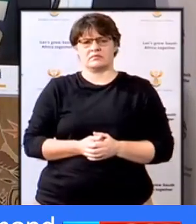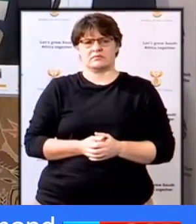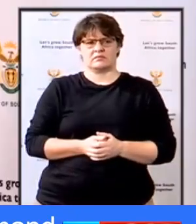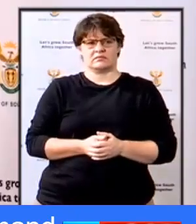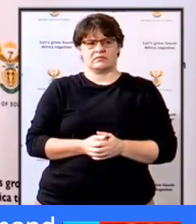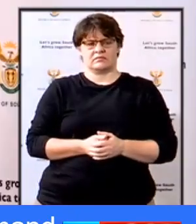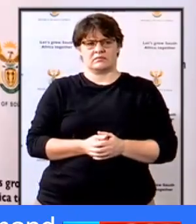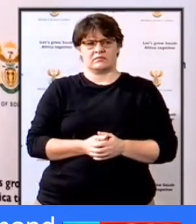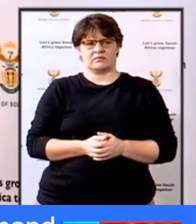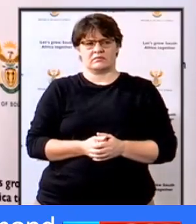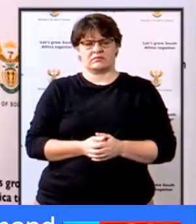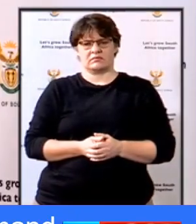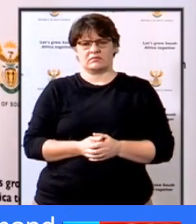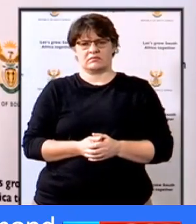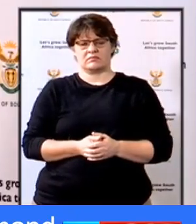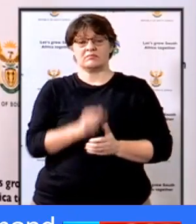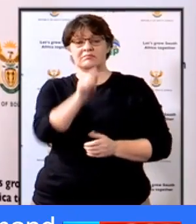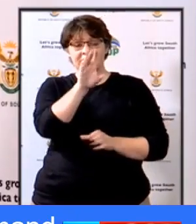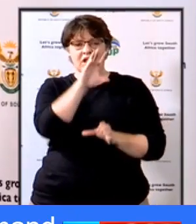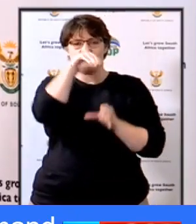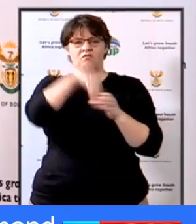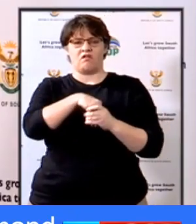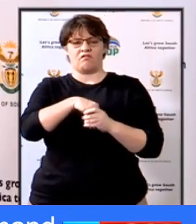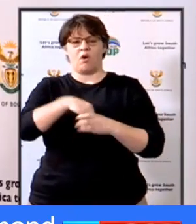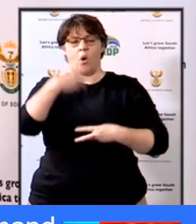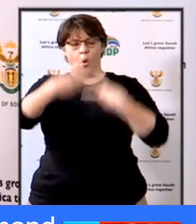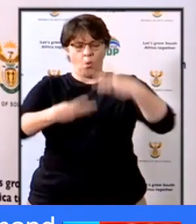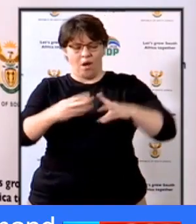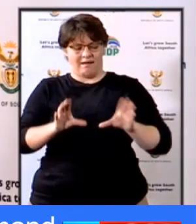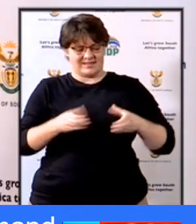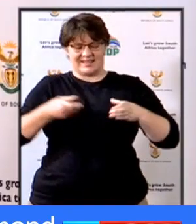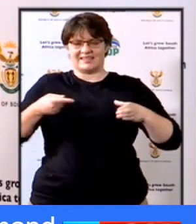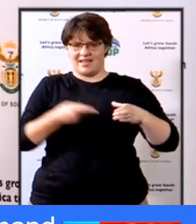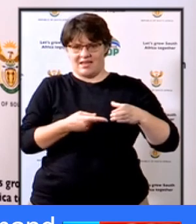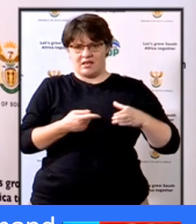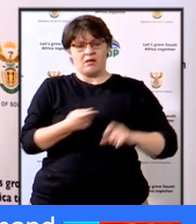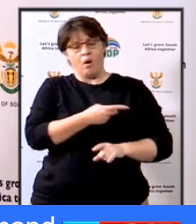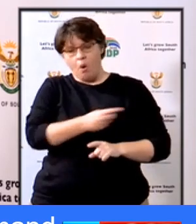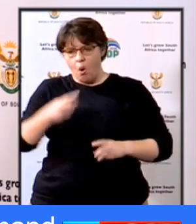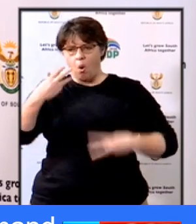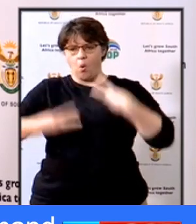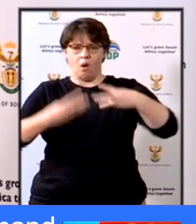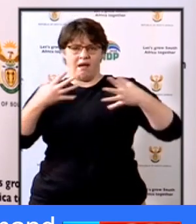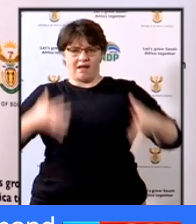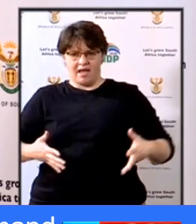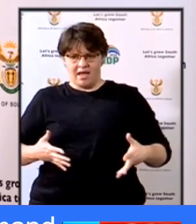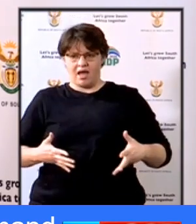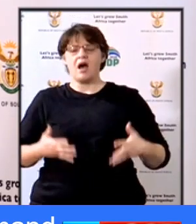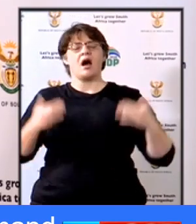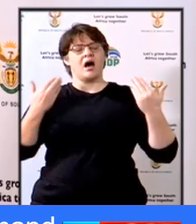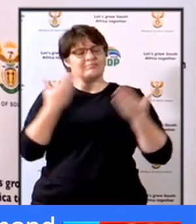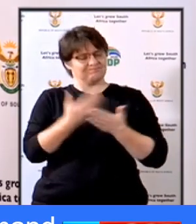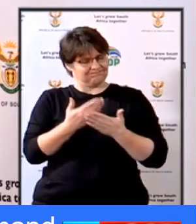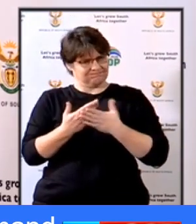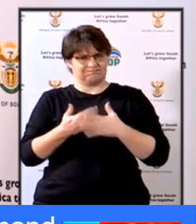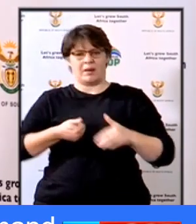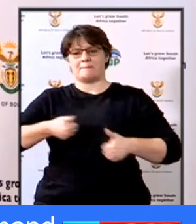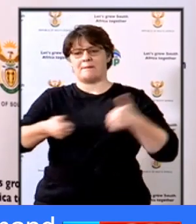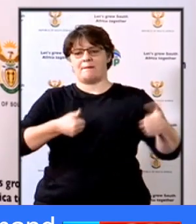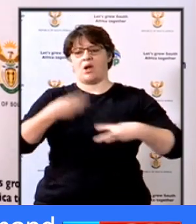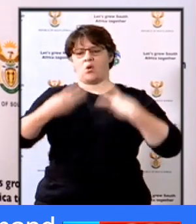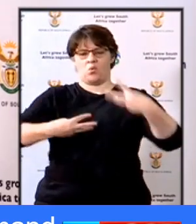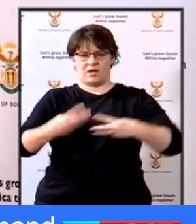Yeah, they are part of the working sector. All workers are allowed to go back to work